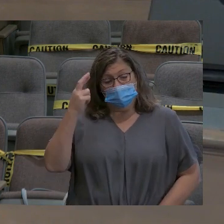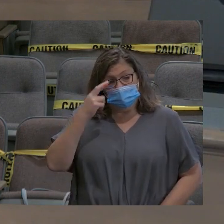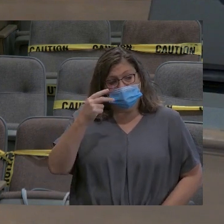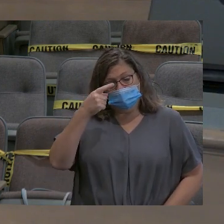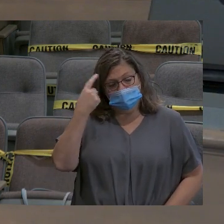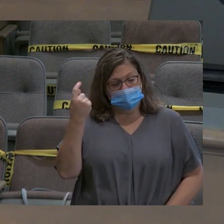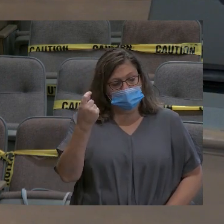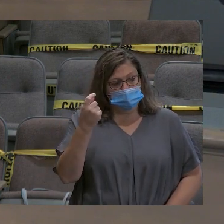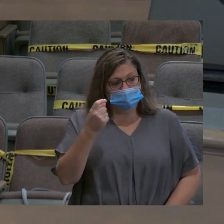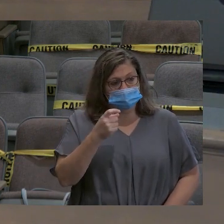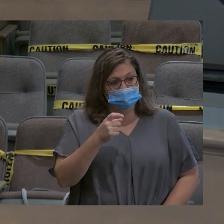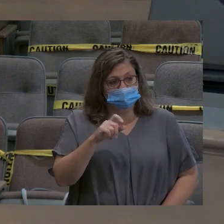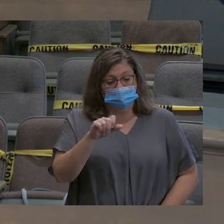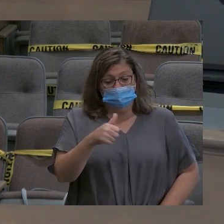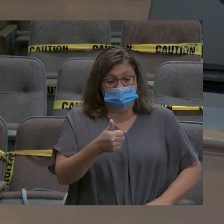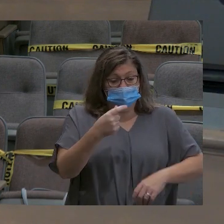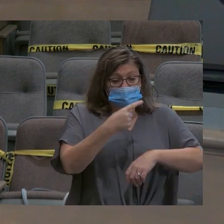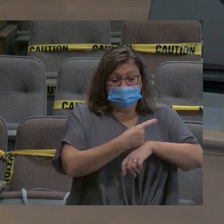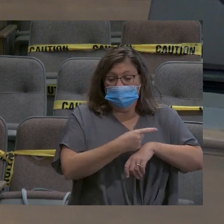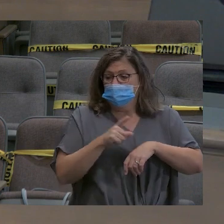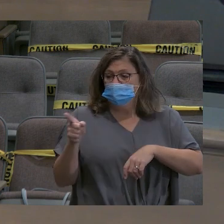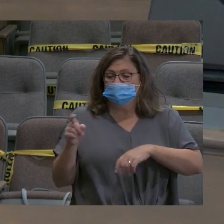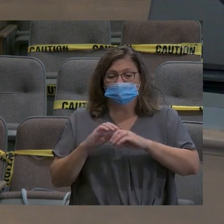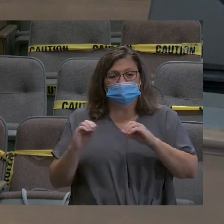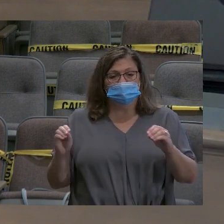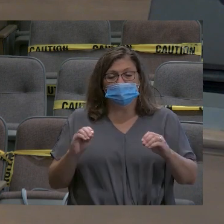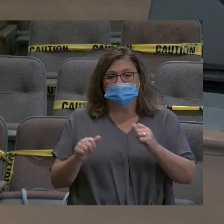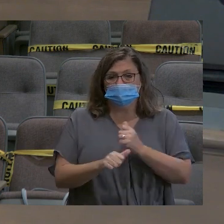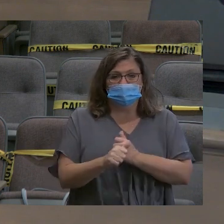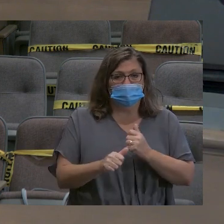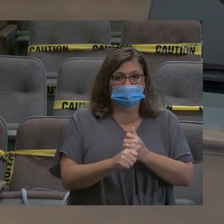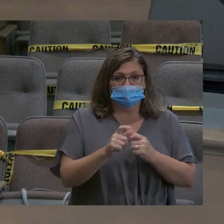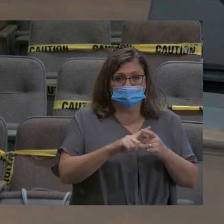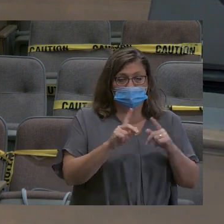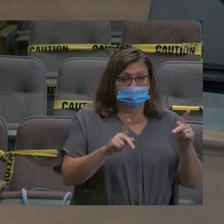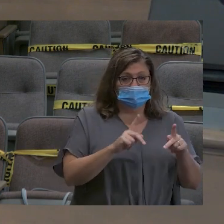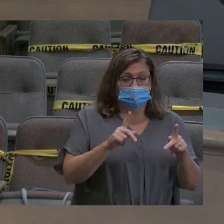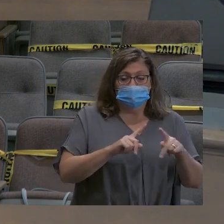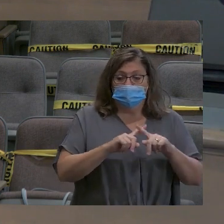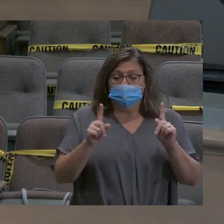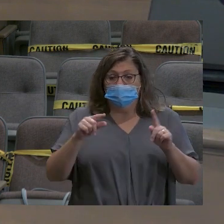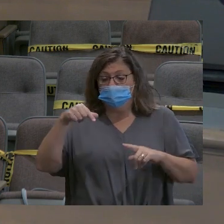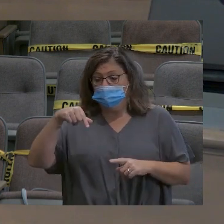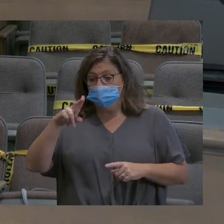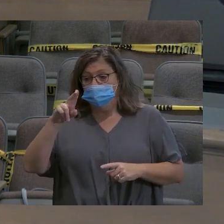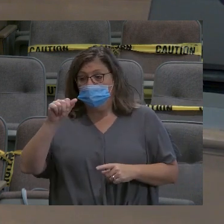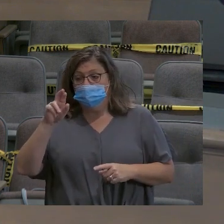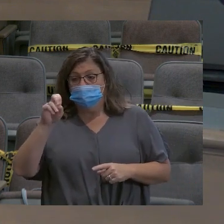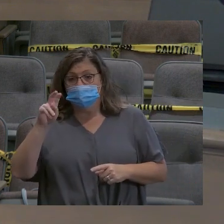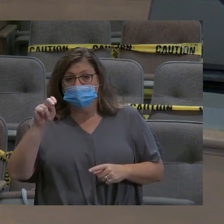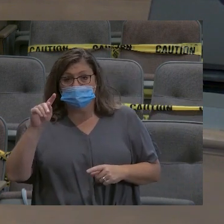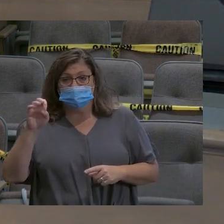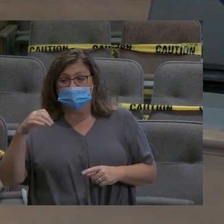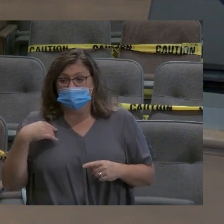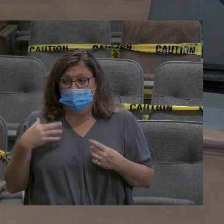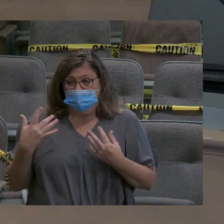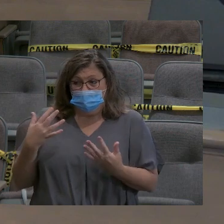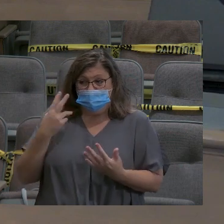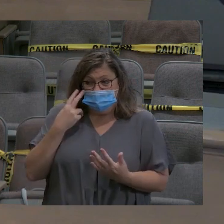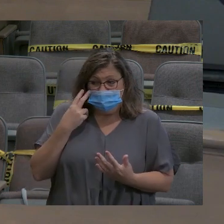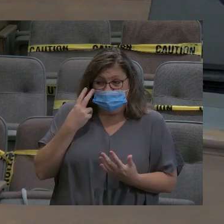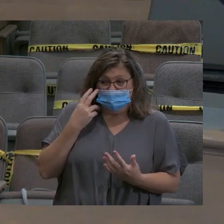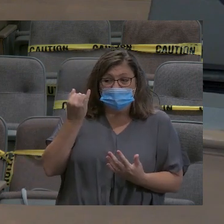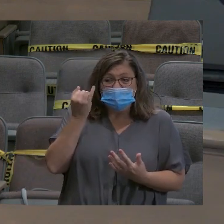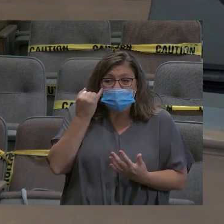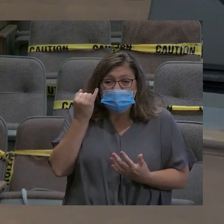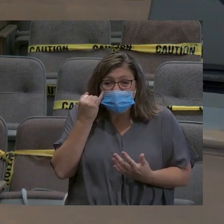days, we're not a danger to anyone. But when we're quarantining, we just don't know if we're going to be sick or not until we wait the full